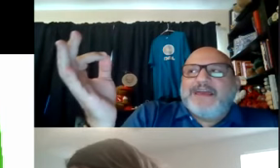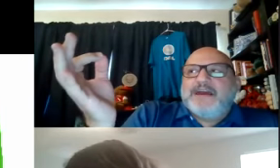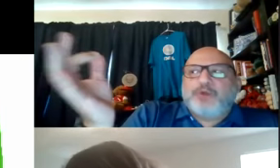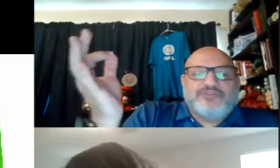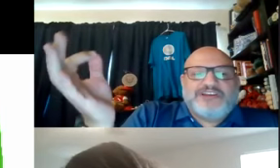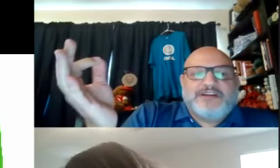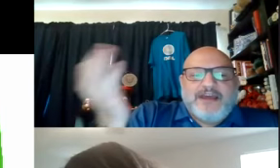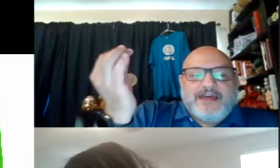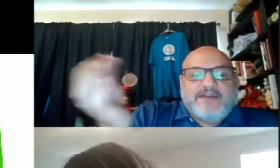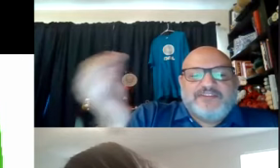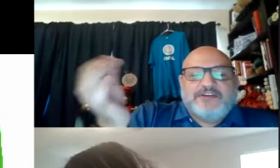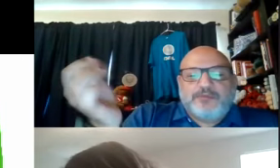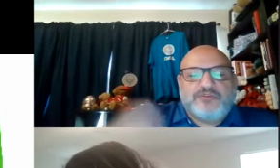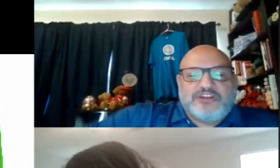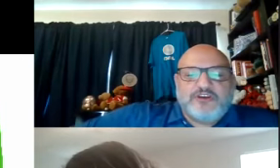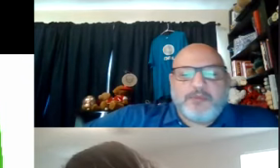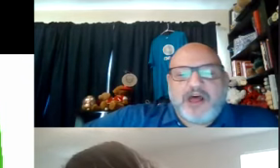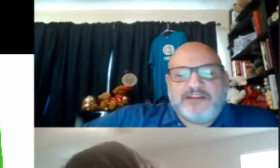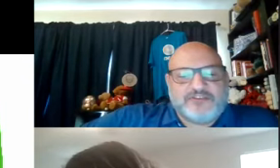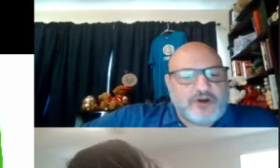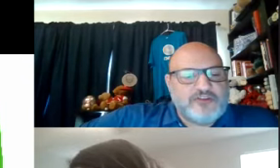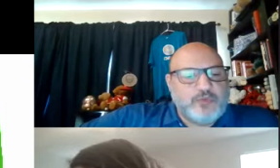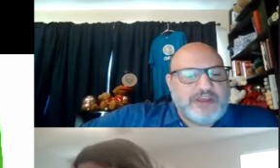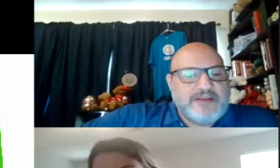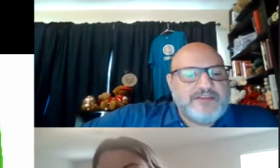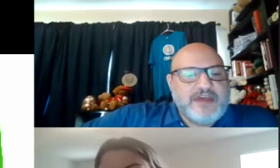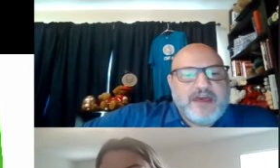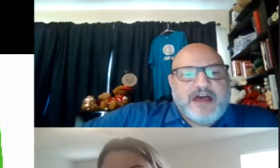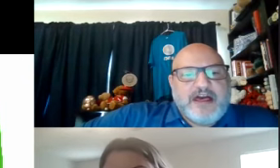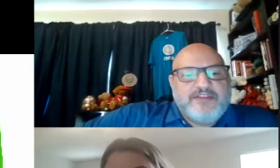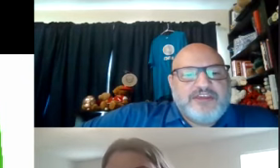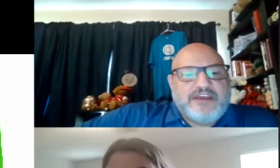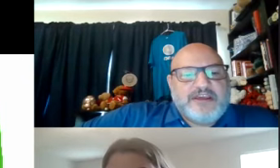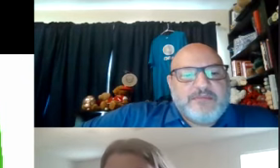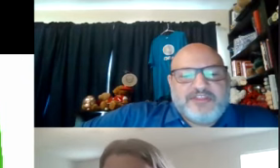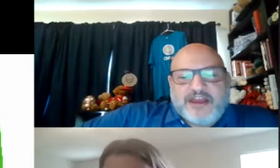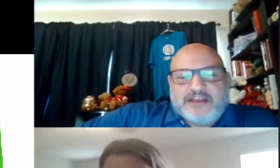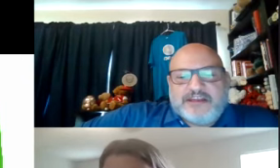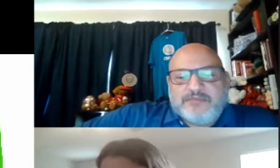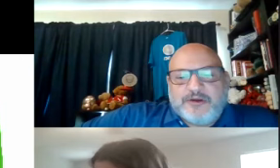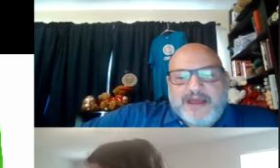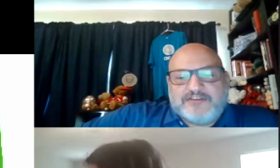out a protein, every single protein in your body starts with the methionine amino acid on